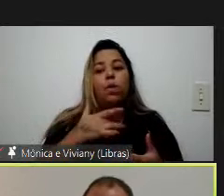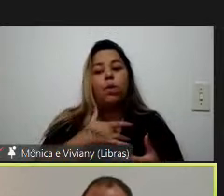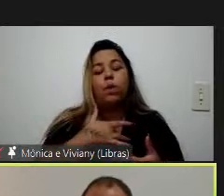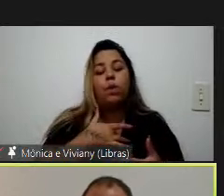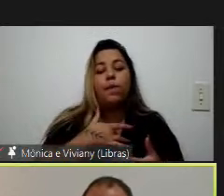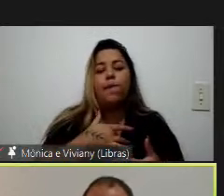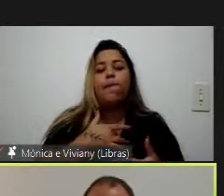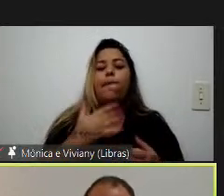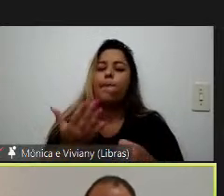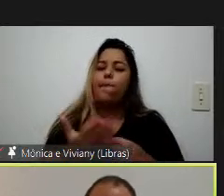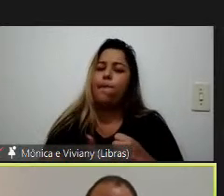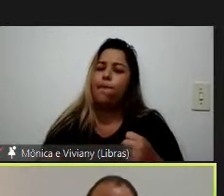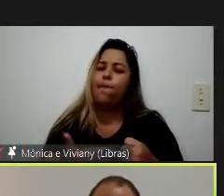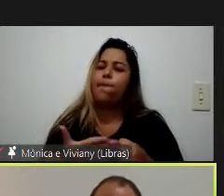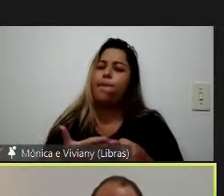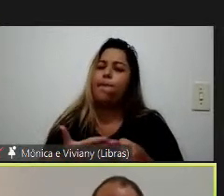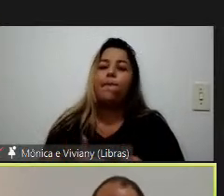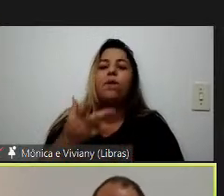my presentation.